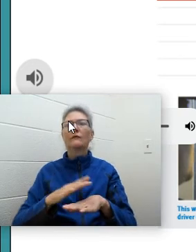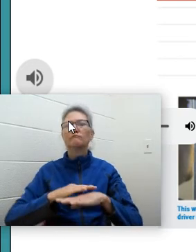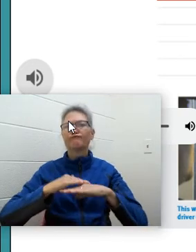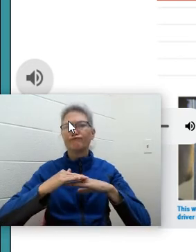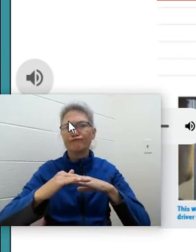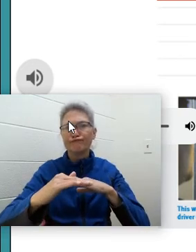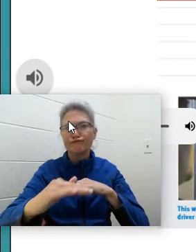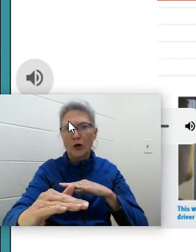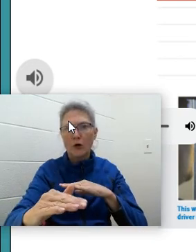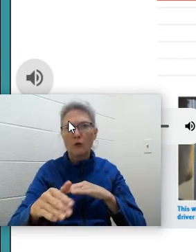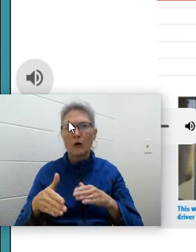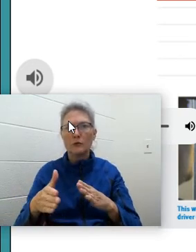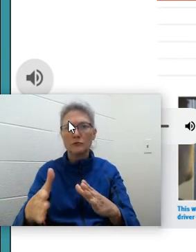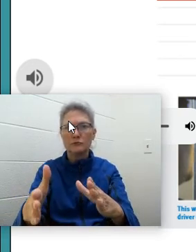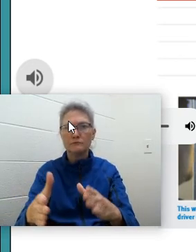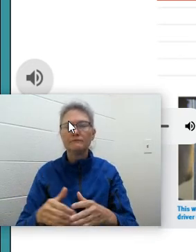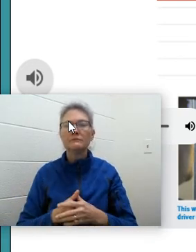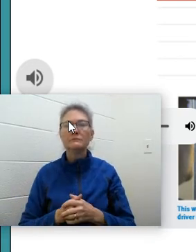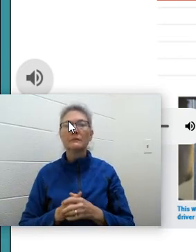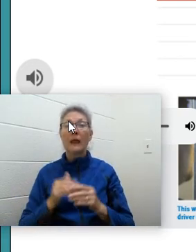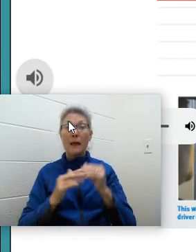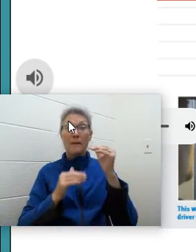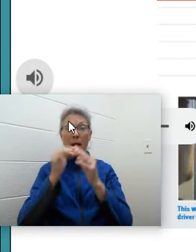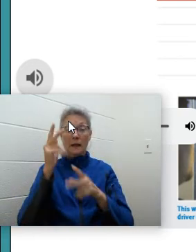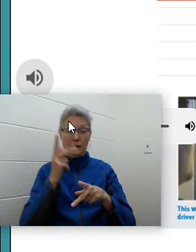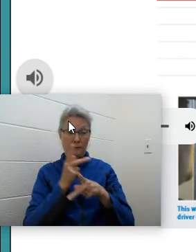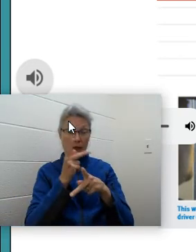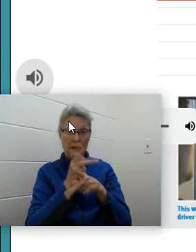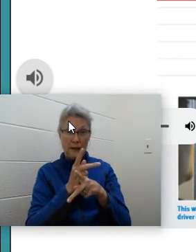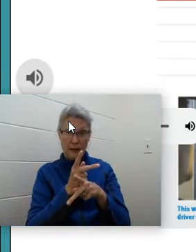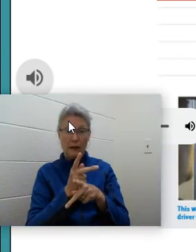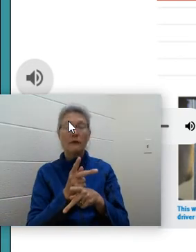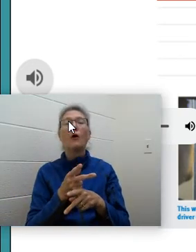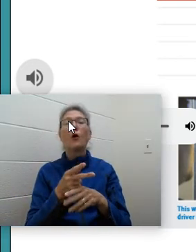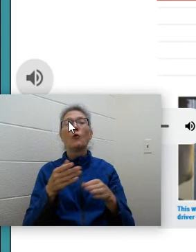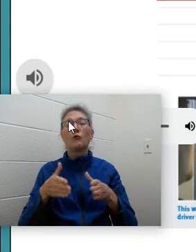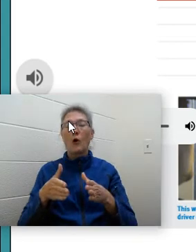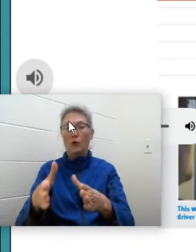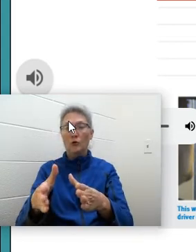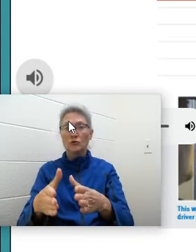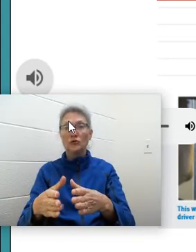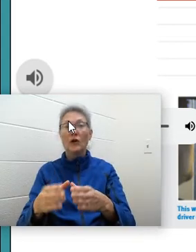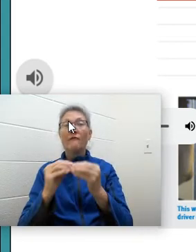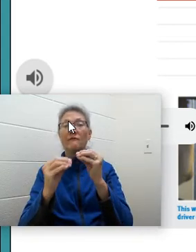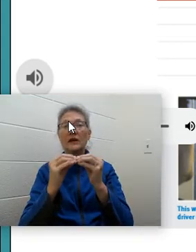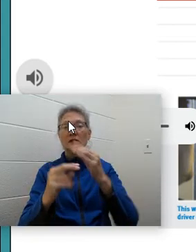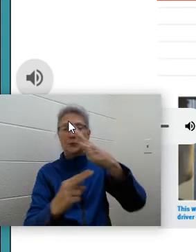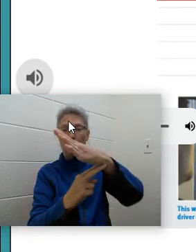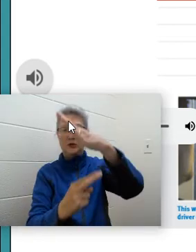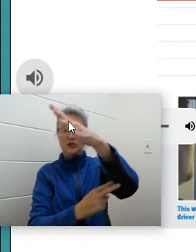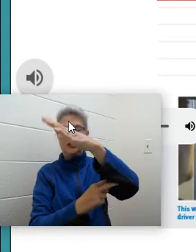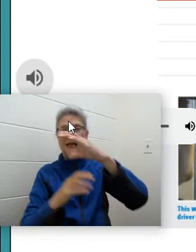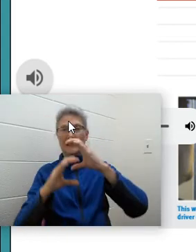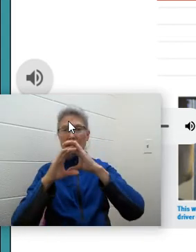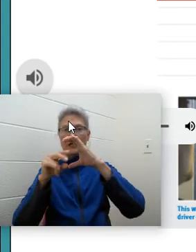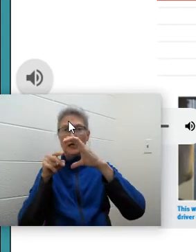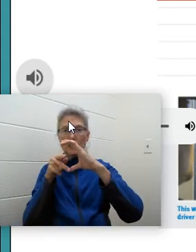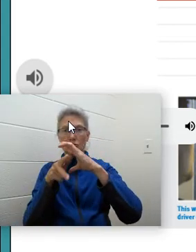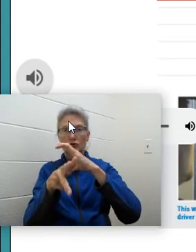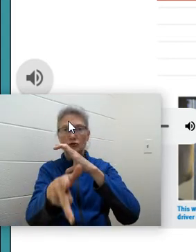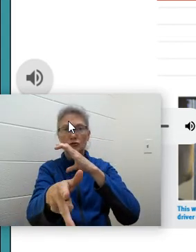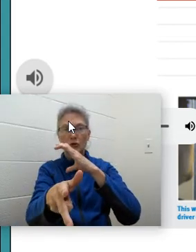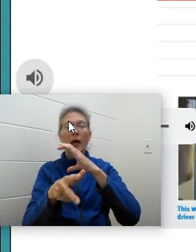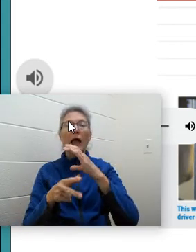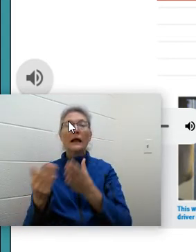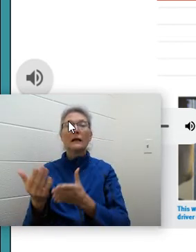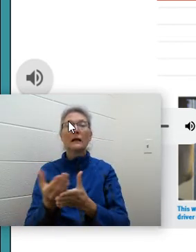up. They build and maintain roads and repair bridges and tunnels. And they even collect taxes, tolls, and other